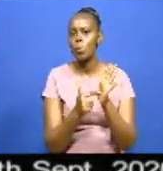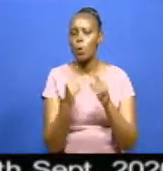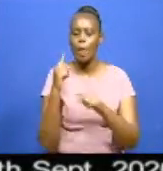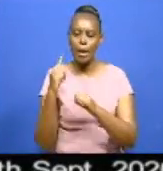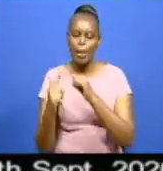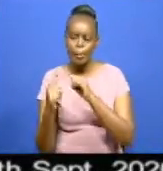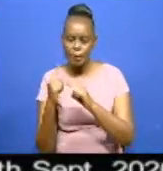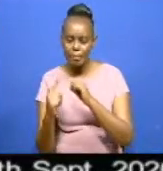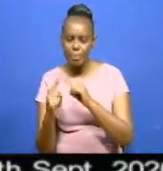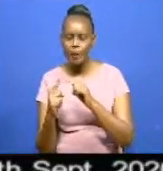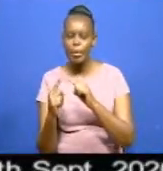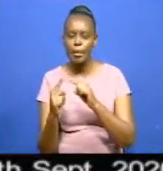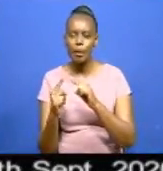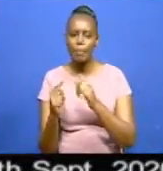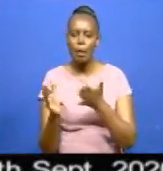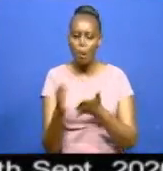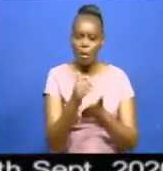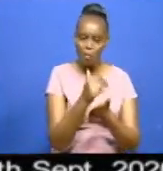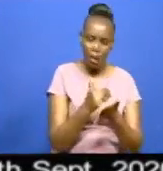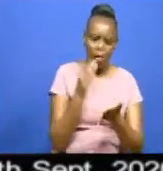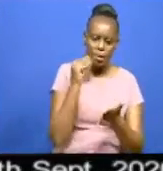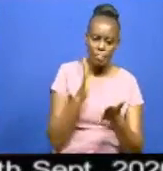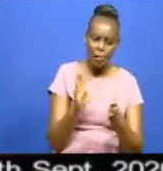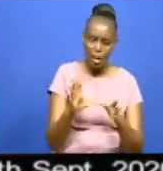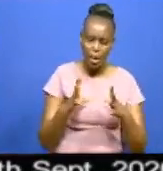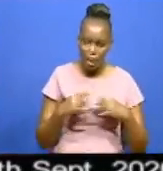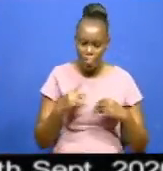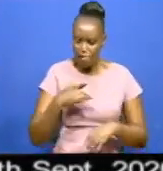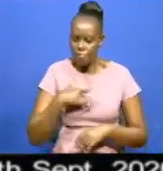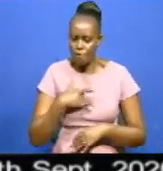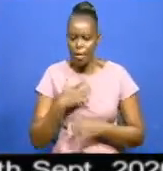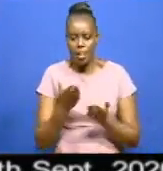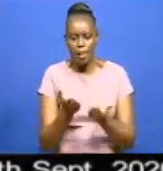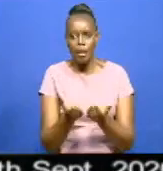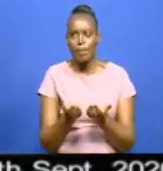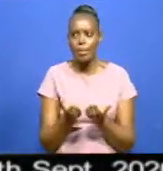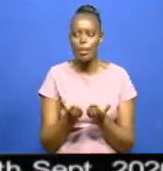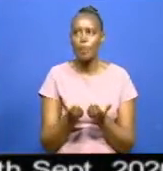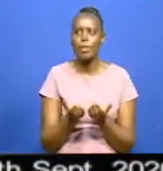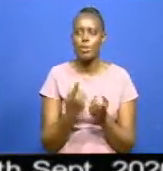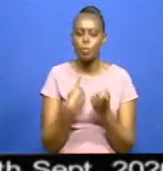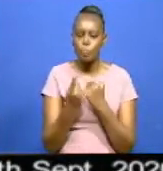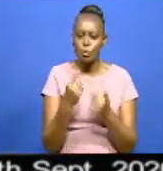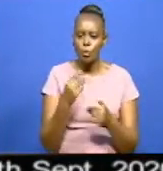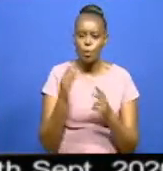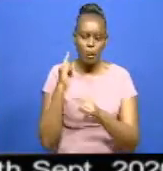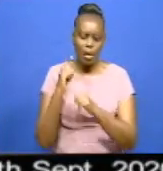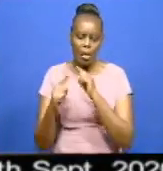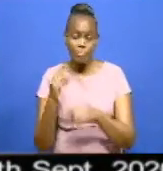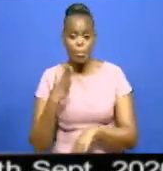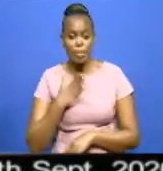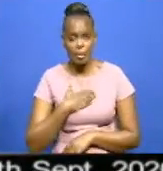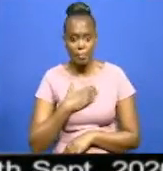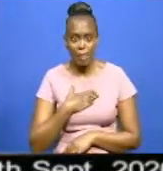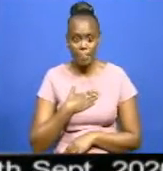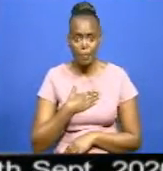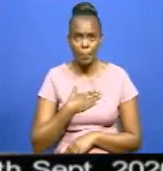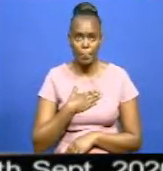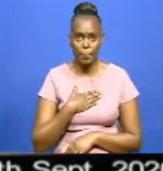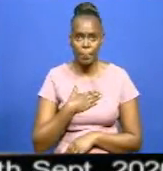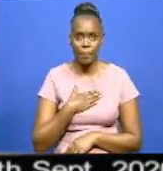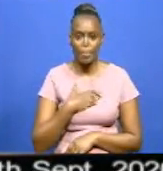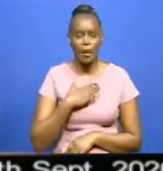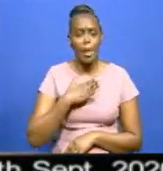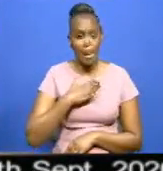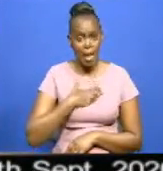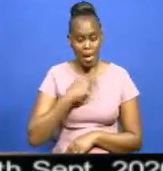experience that has been gathered, and Mr. Speaker, allow me, I felt I needed to speak to my experience. Mr. Speaker,